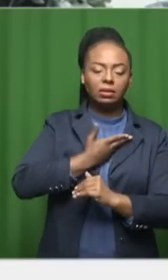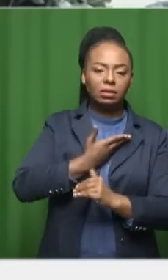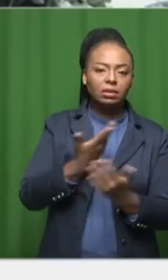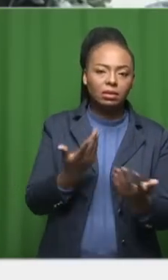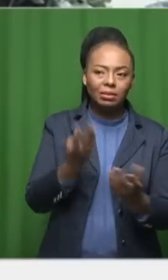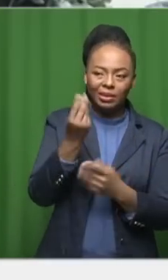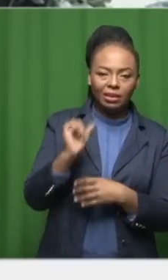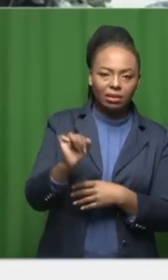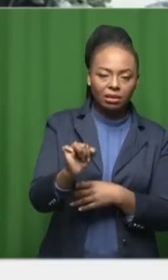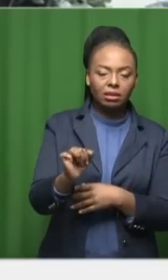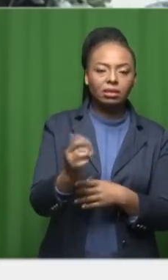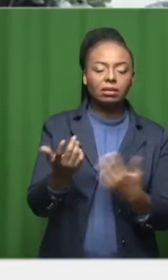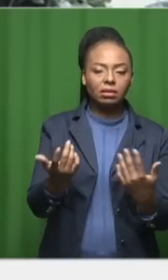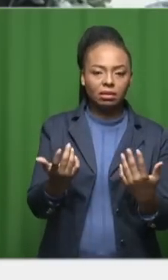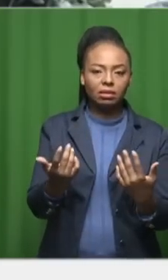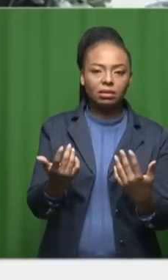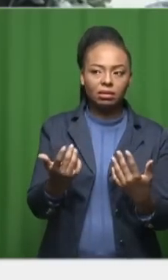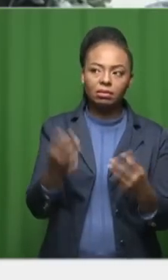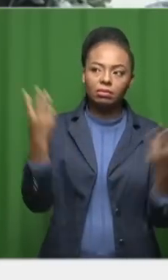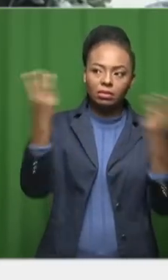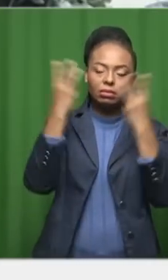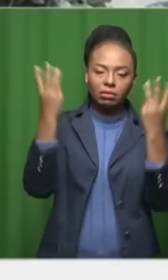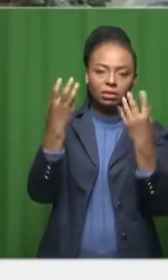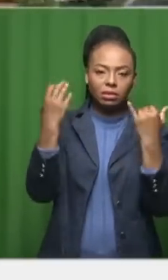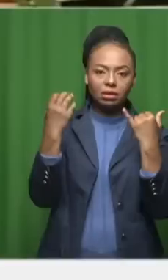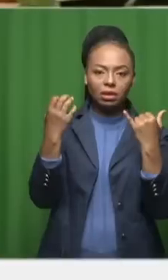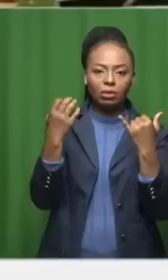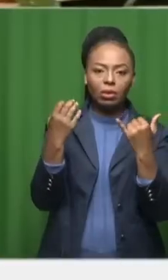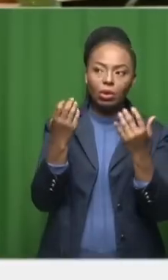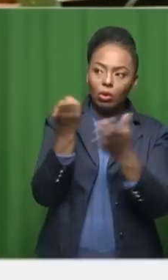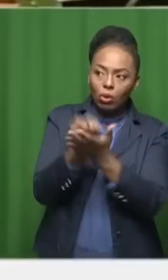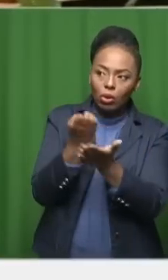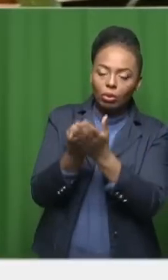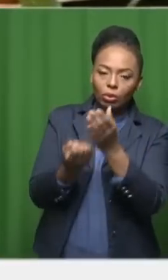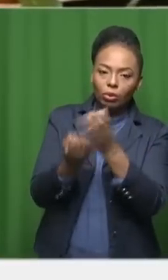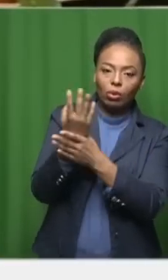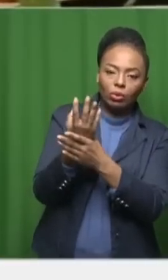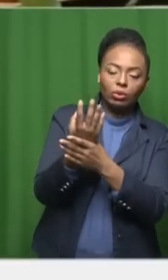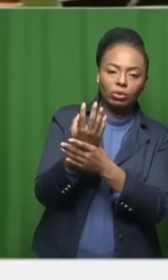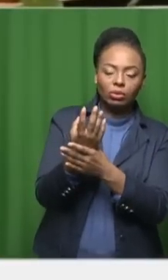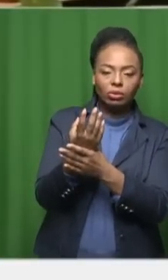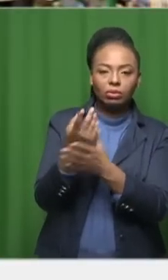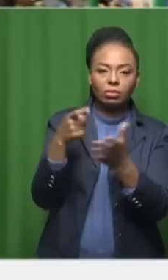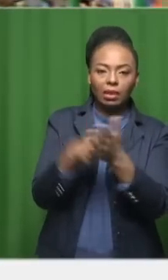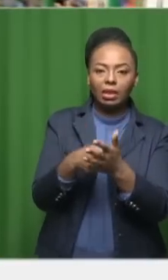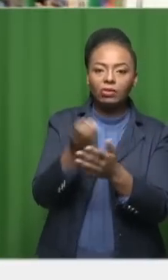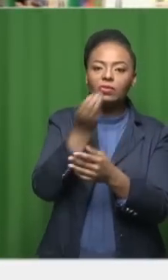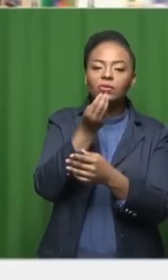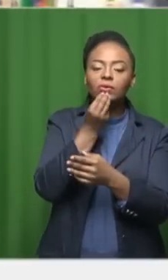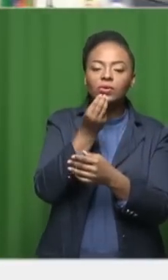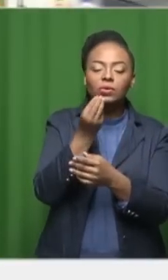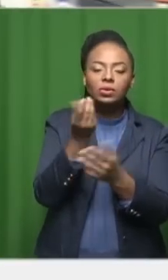enabling the population through economic growth to buy food